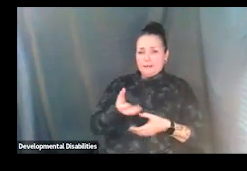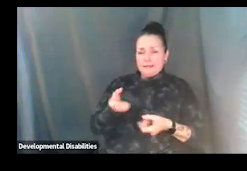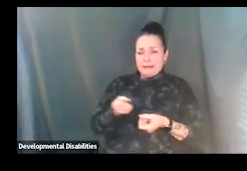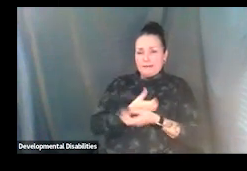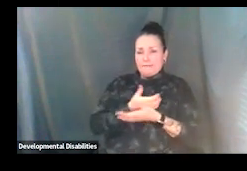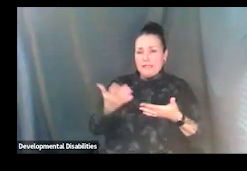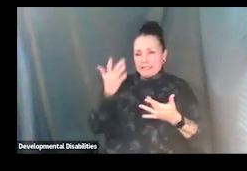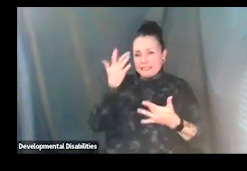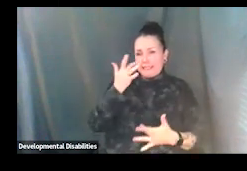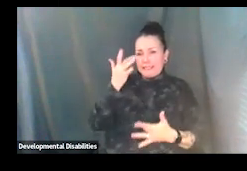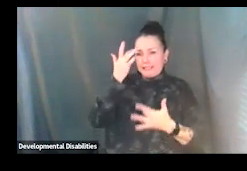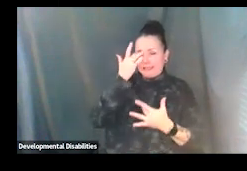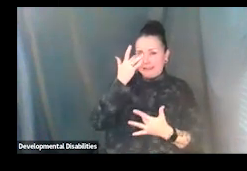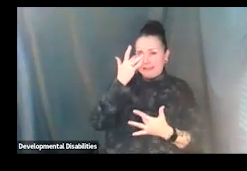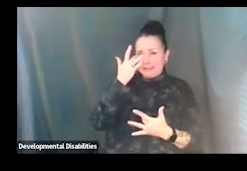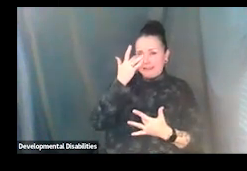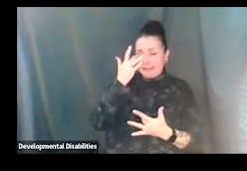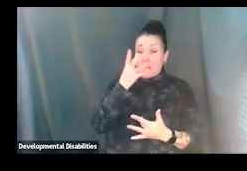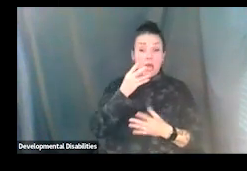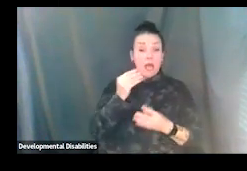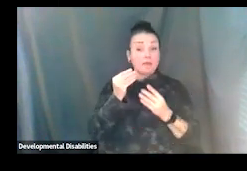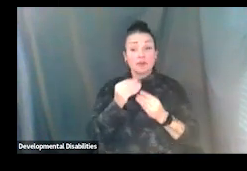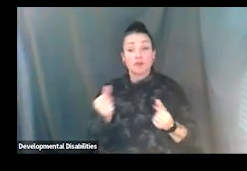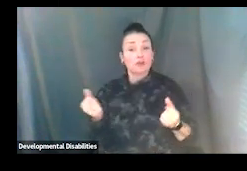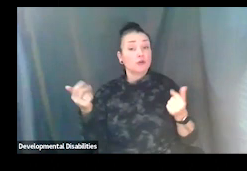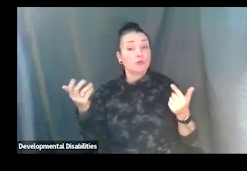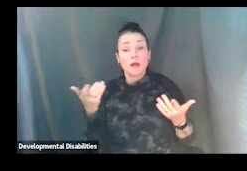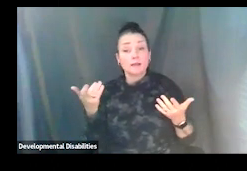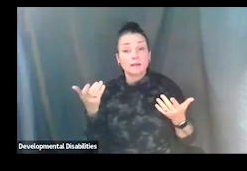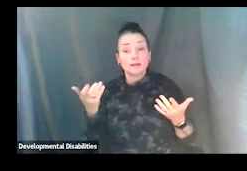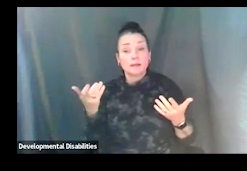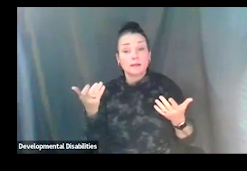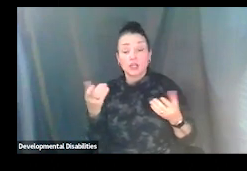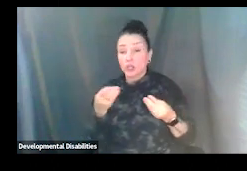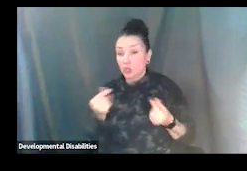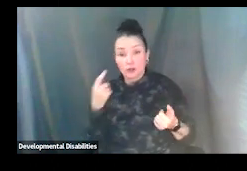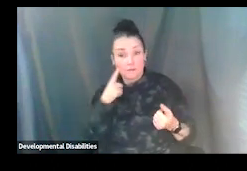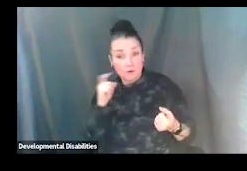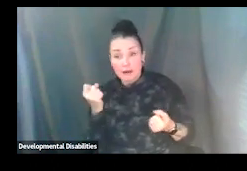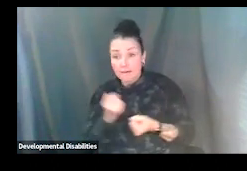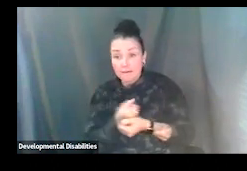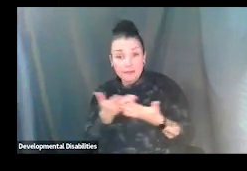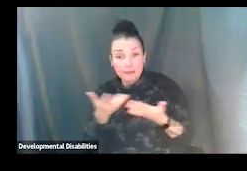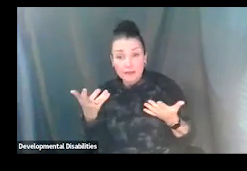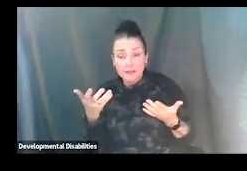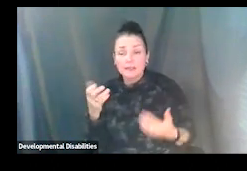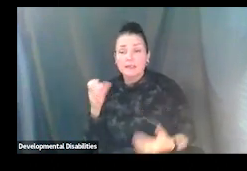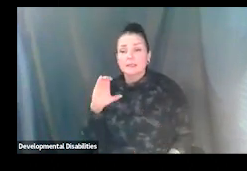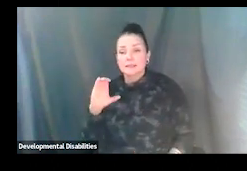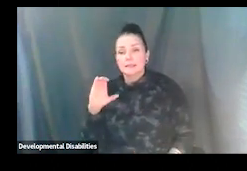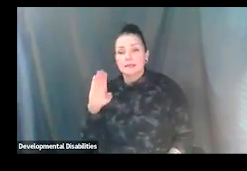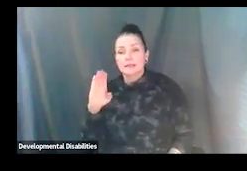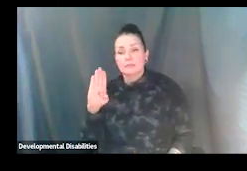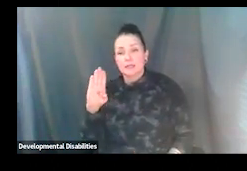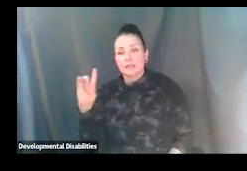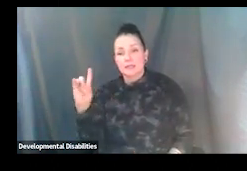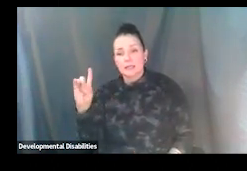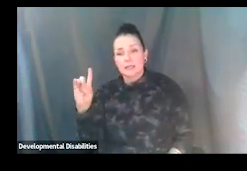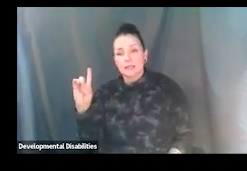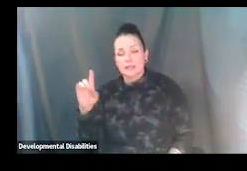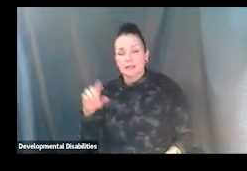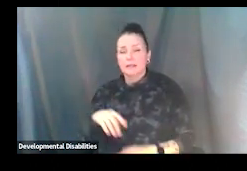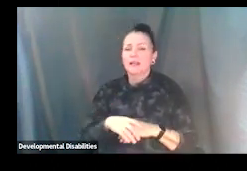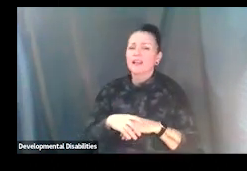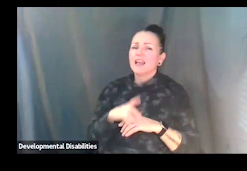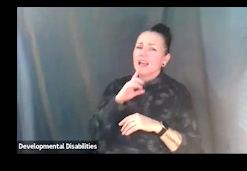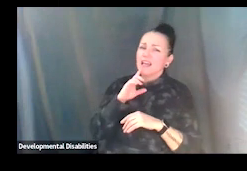is in the two epilepsy syndromes in early childhood, right? So I think there's good evidence in Dravet syndrome, and I